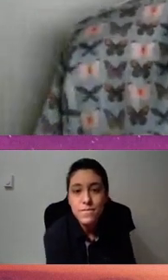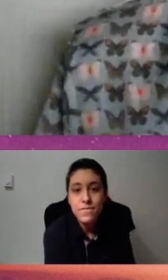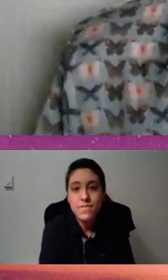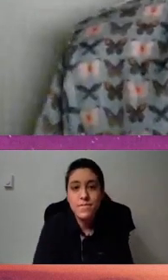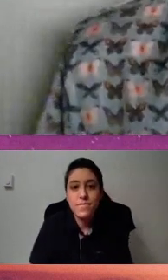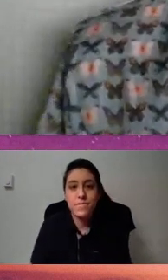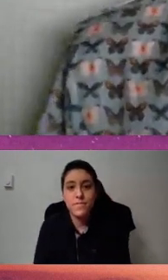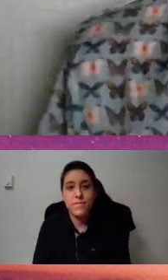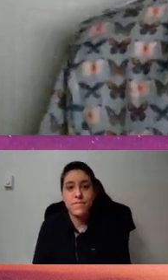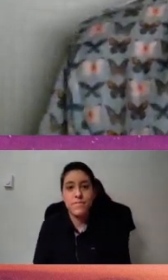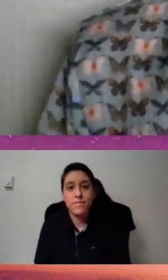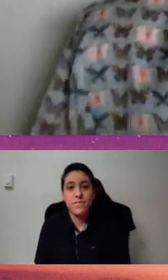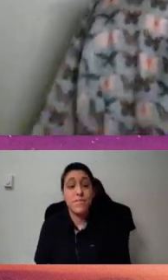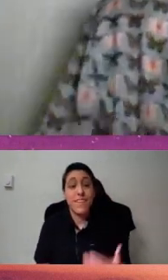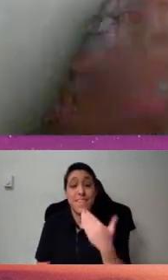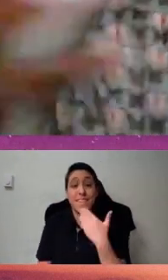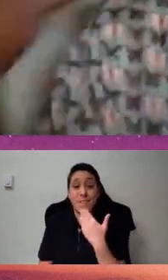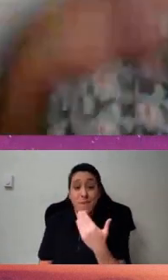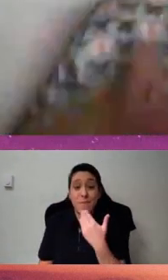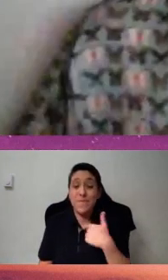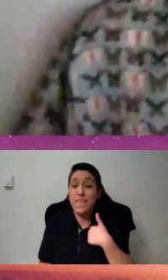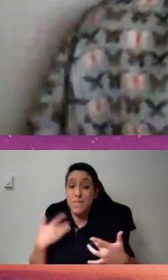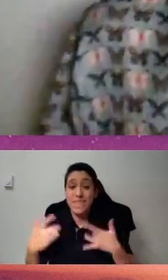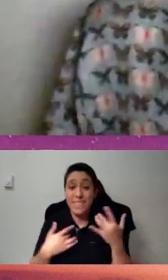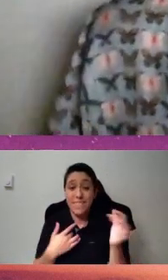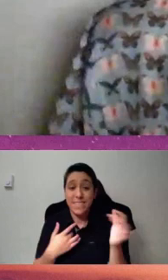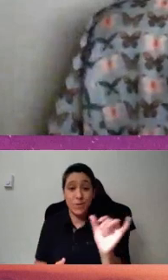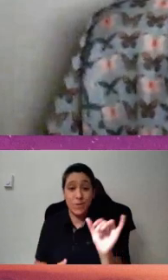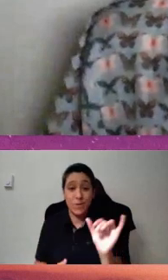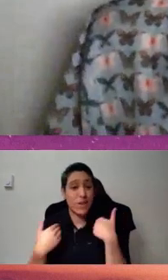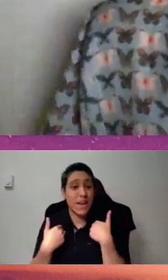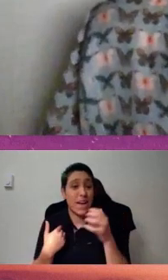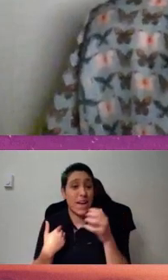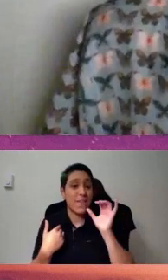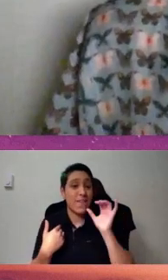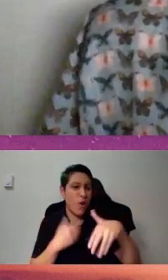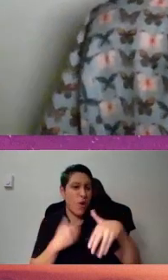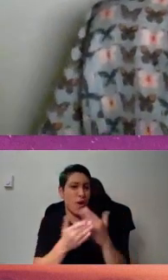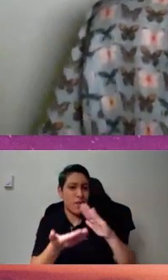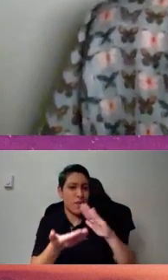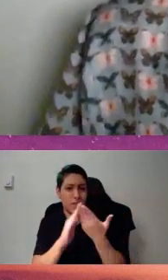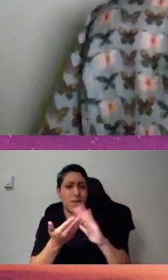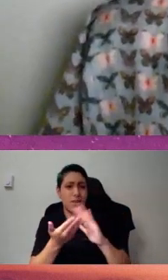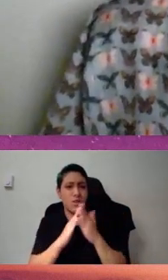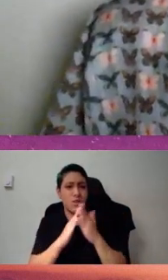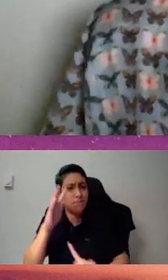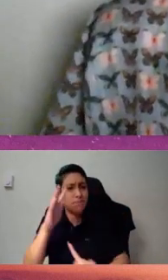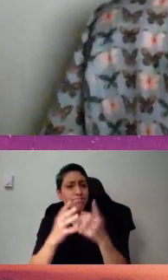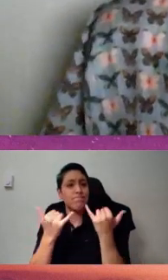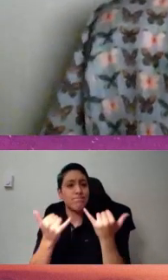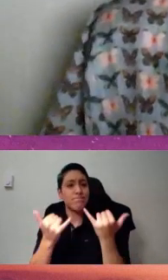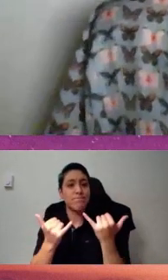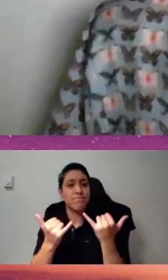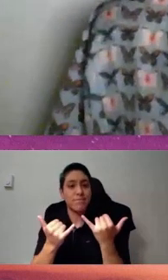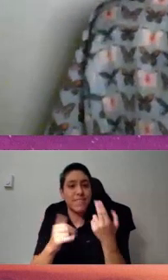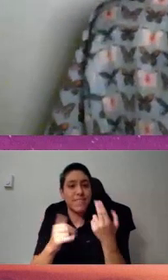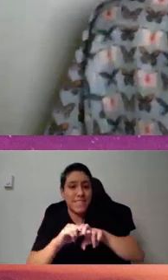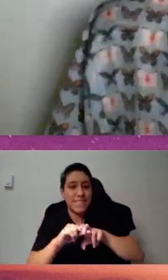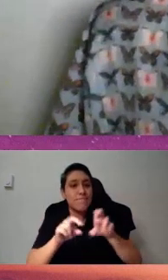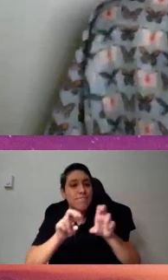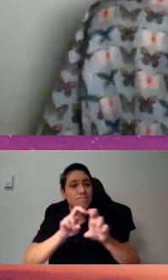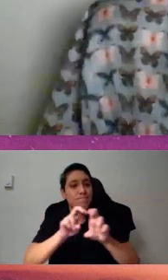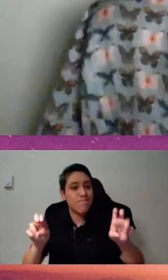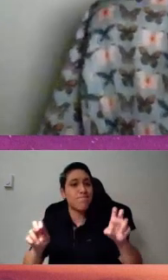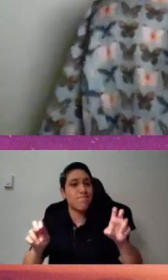Thank you. So excited as well to have those communities brought in with us and sit with us here and be part of our